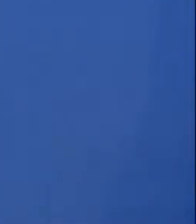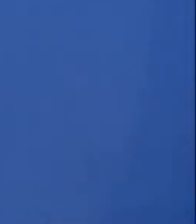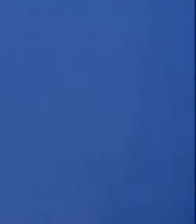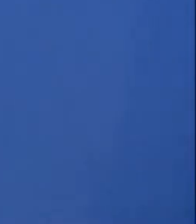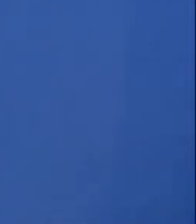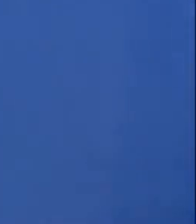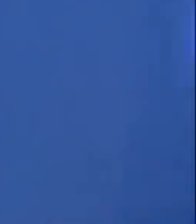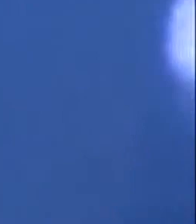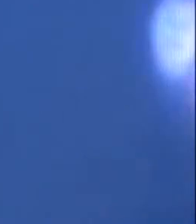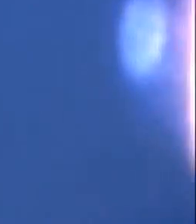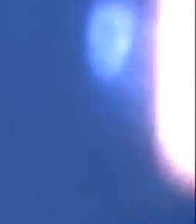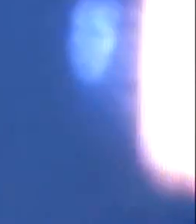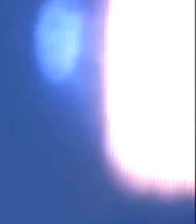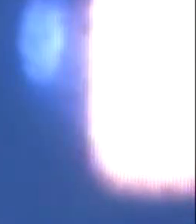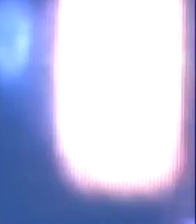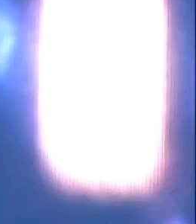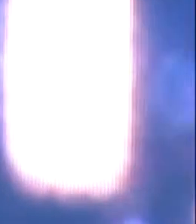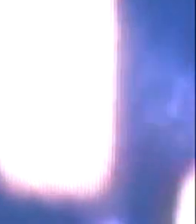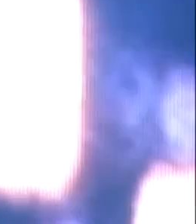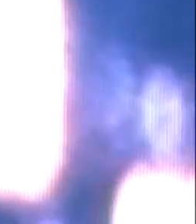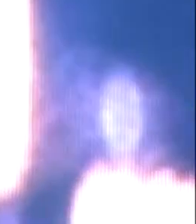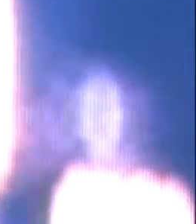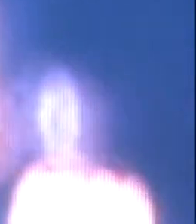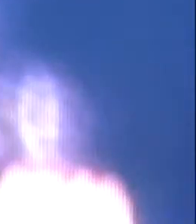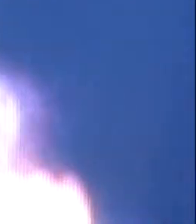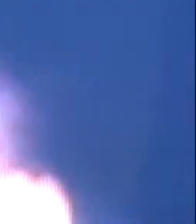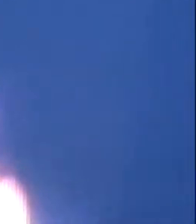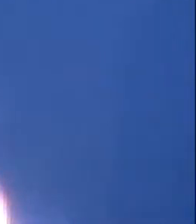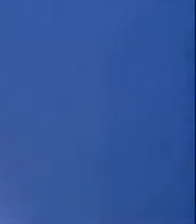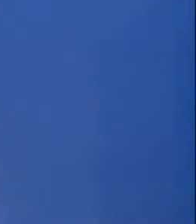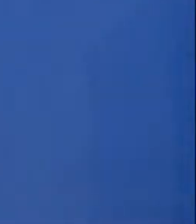Oh, Lord.